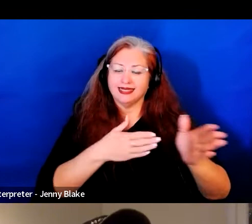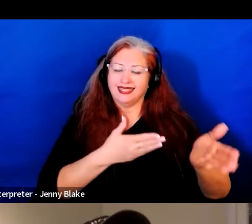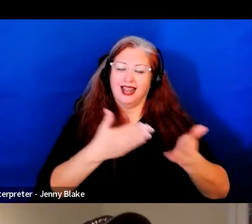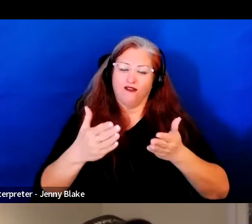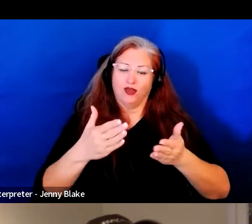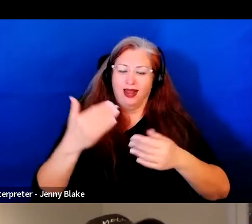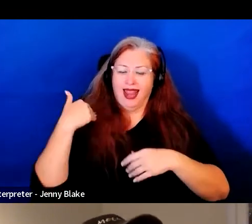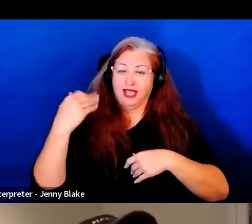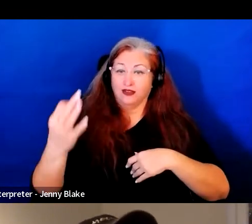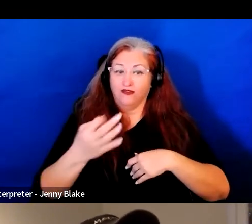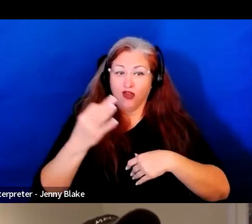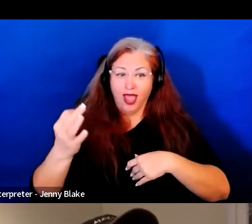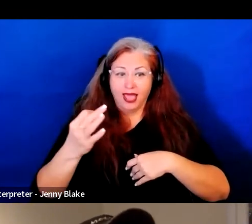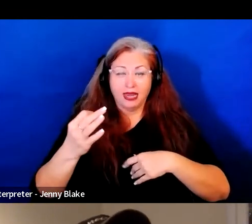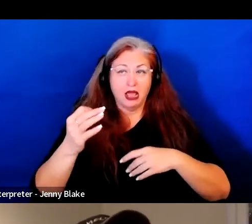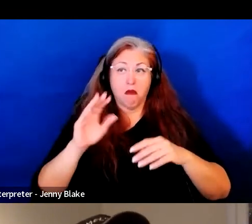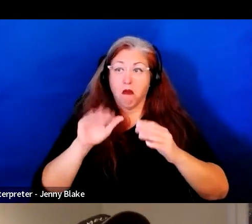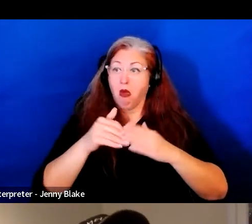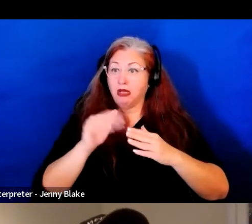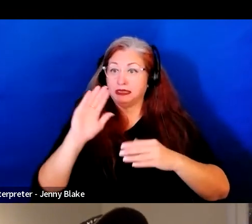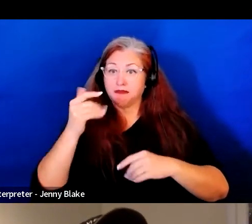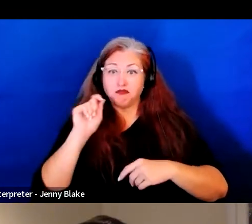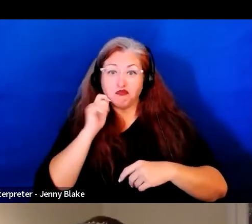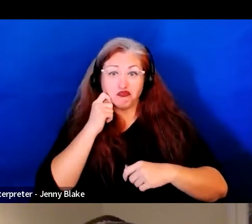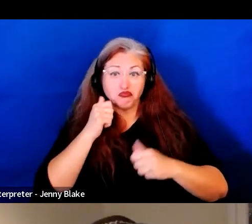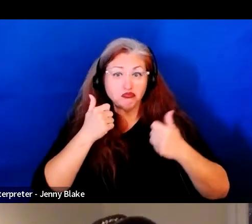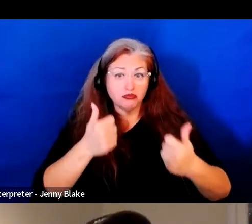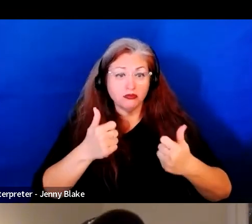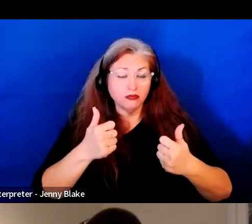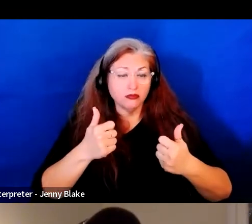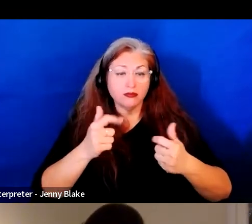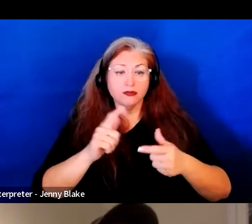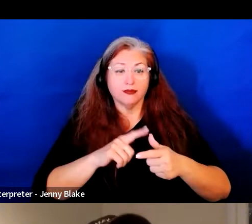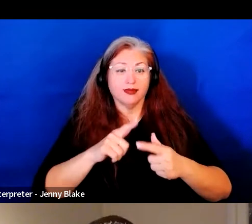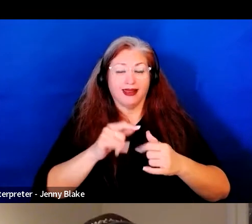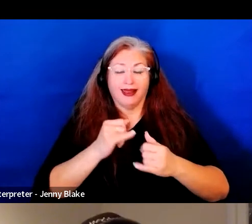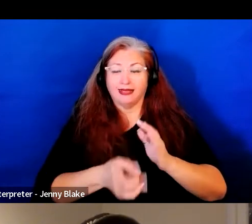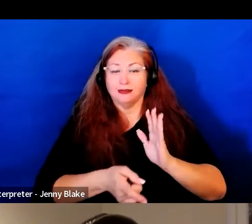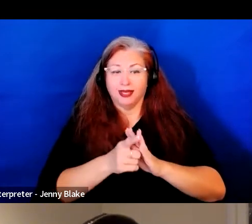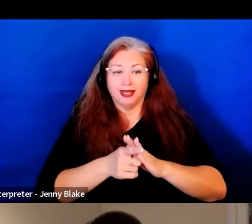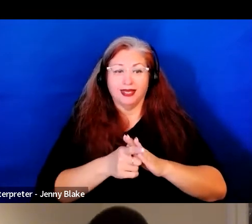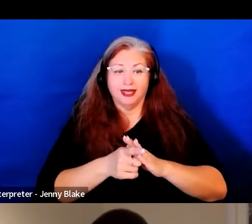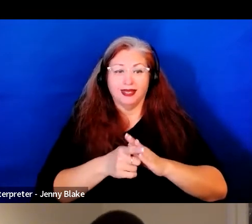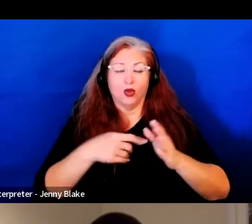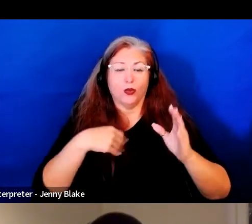last Friday, and everything seemed cool. And then kind of at the last minute, we got some channel notes that